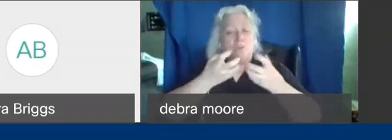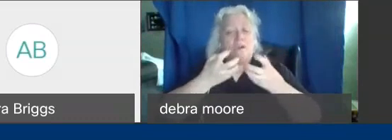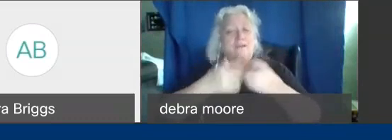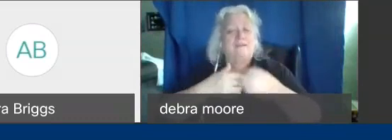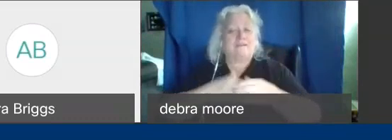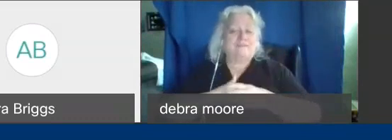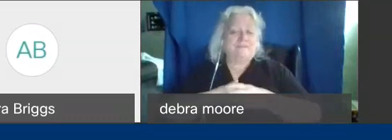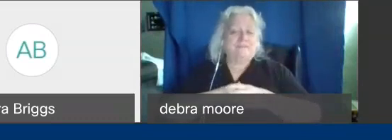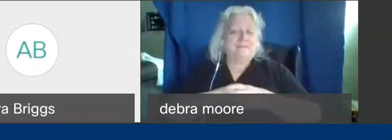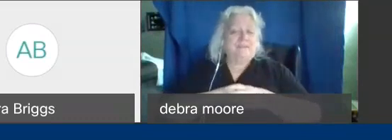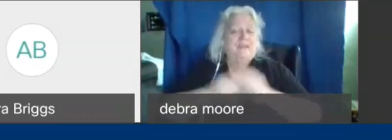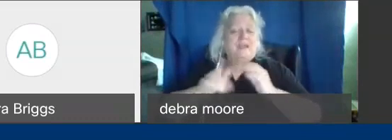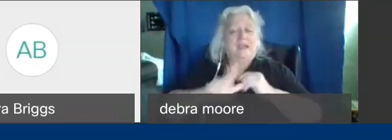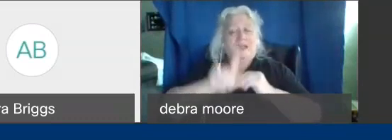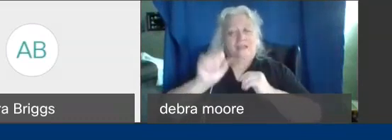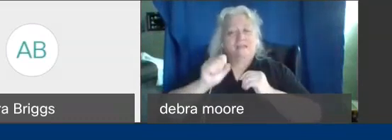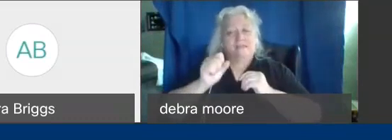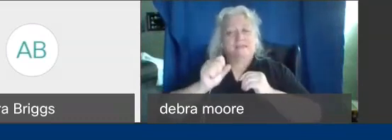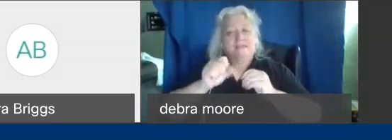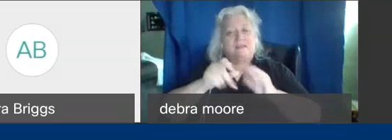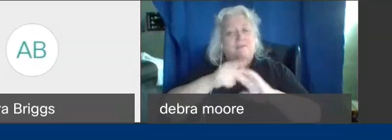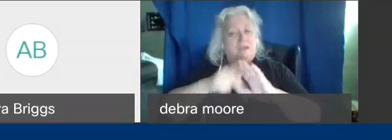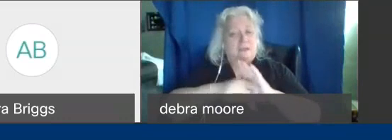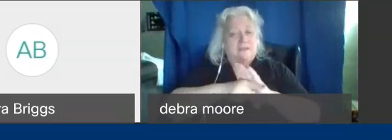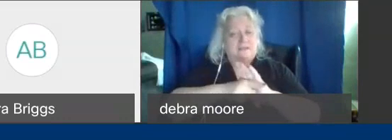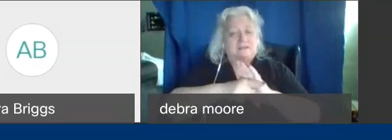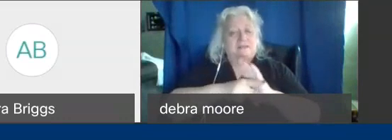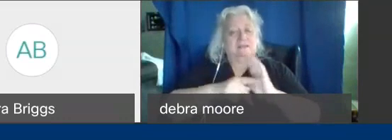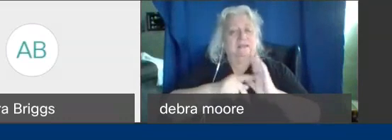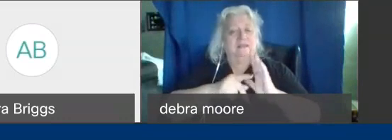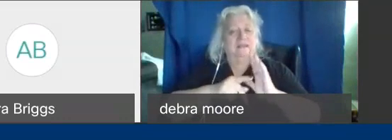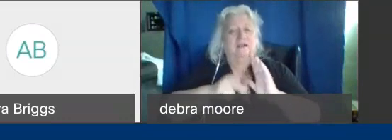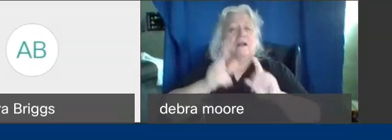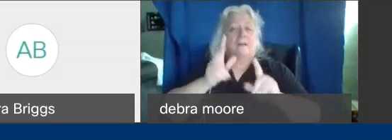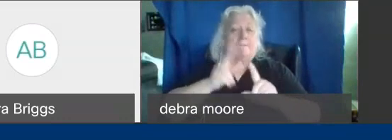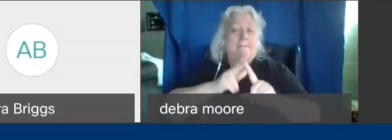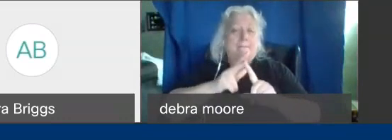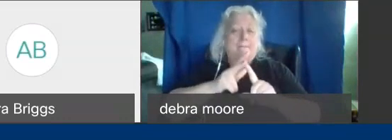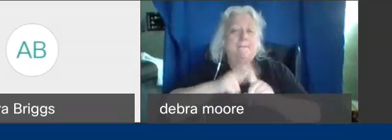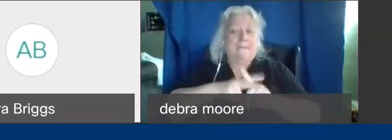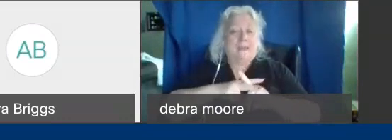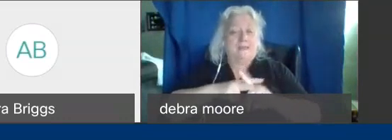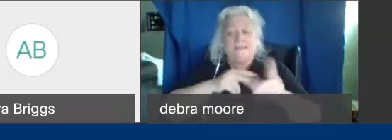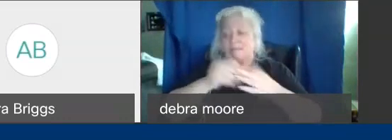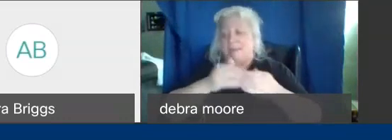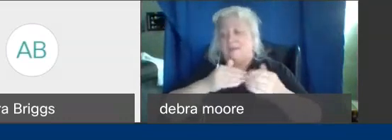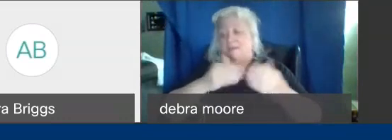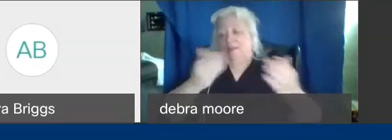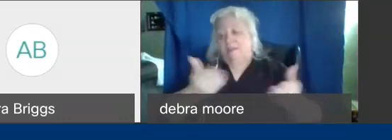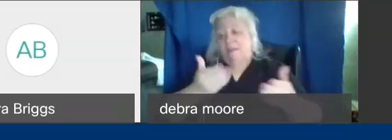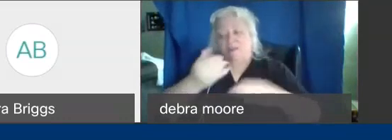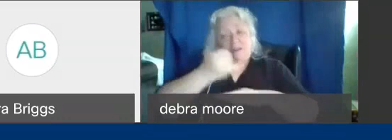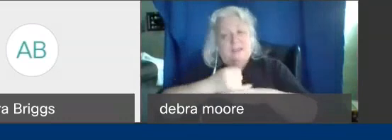manner. All LSC policies for student organization events do apply whether you hold them on or off campus, so